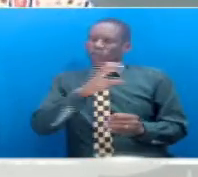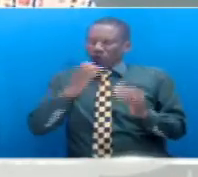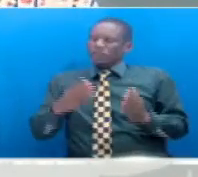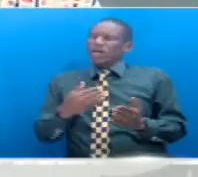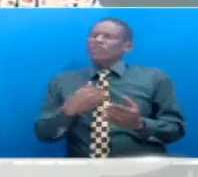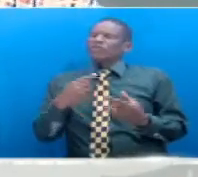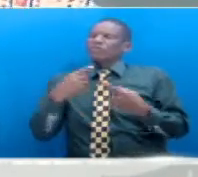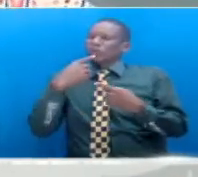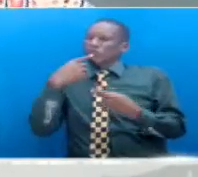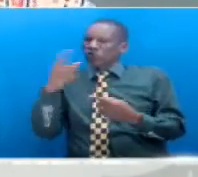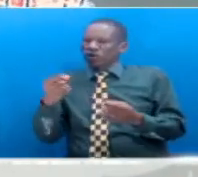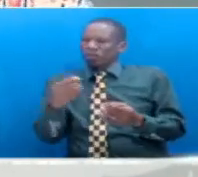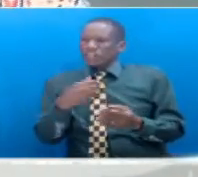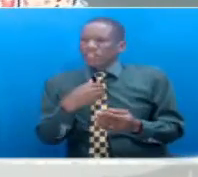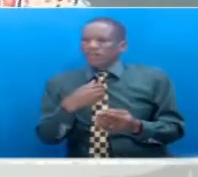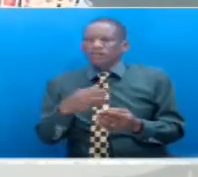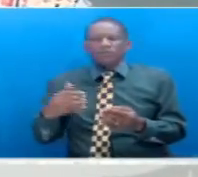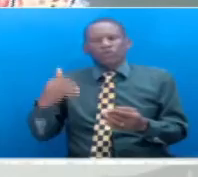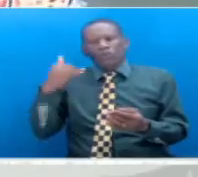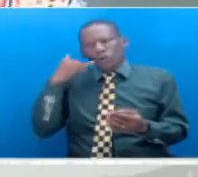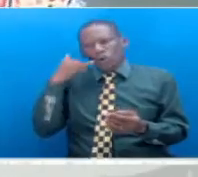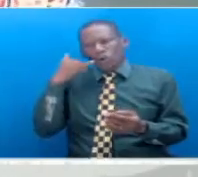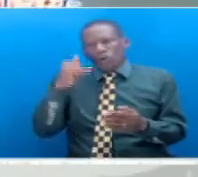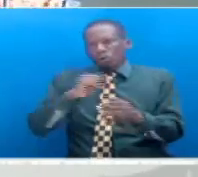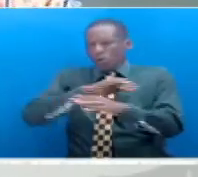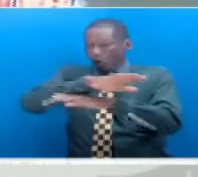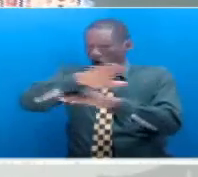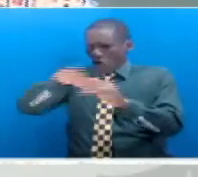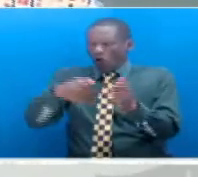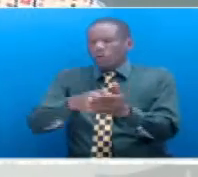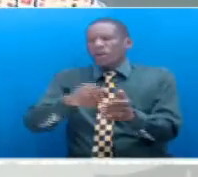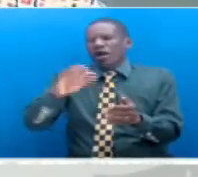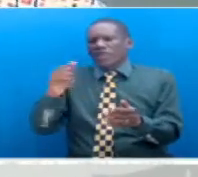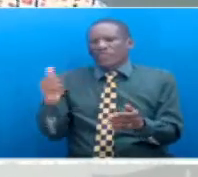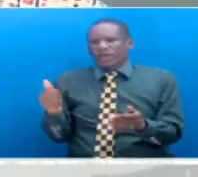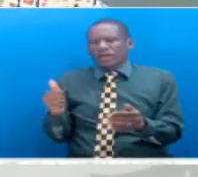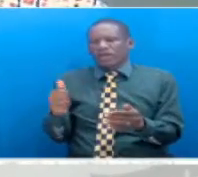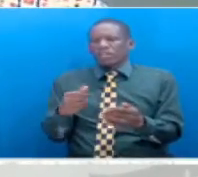told, they have to call all the other